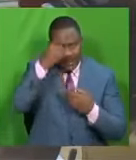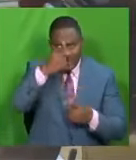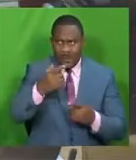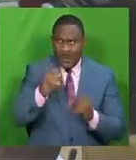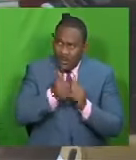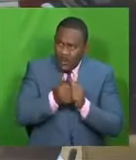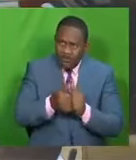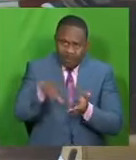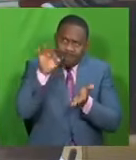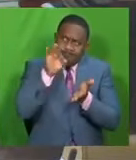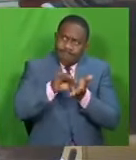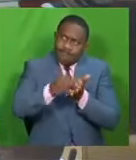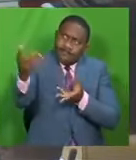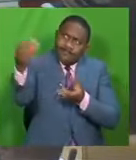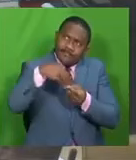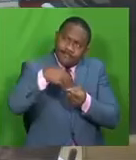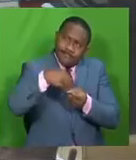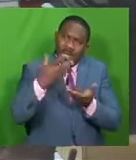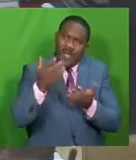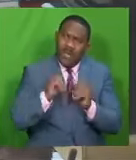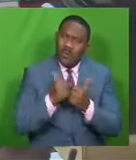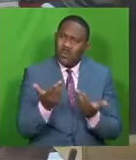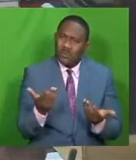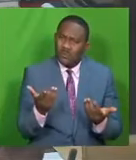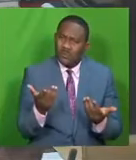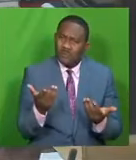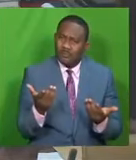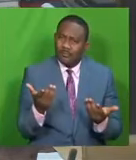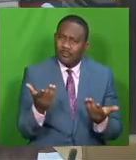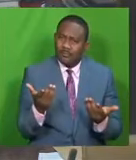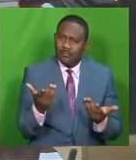counted for purposes of the making of that decision? Ridiculous.